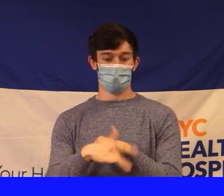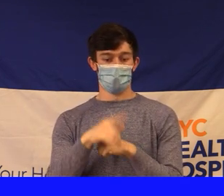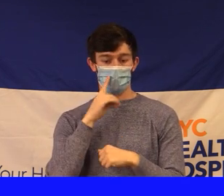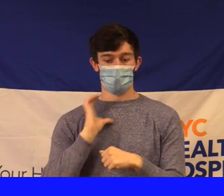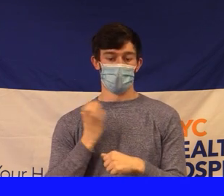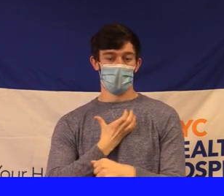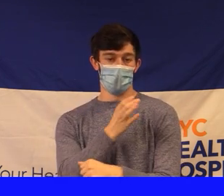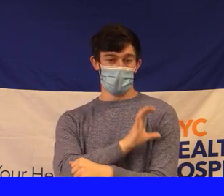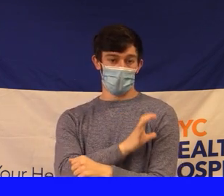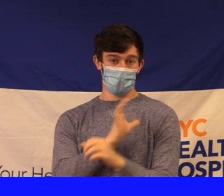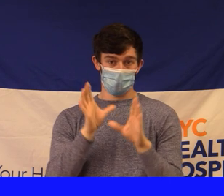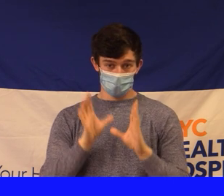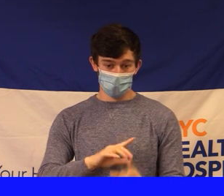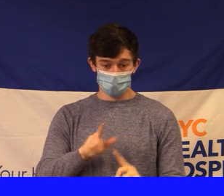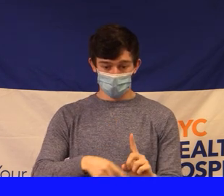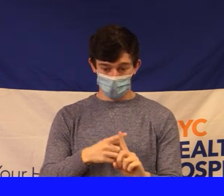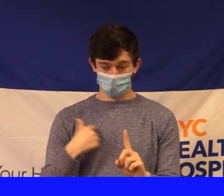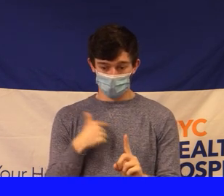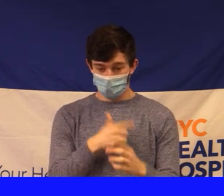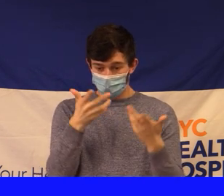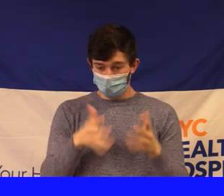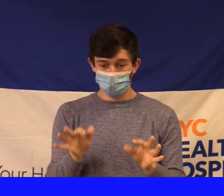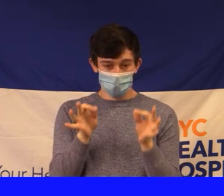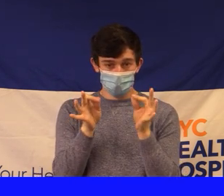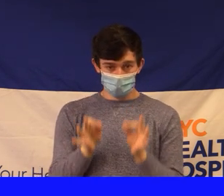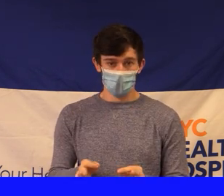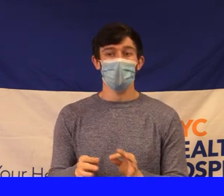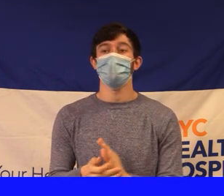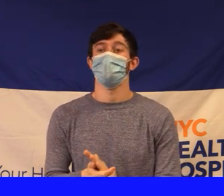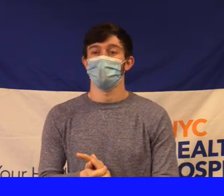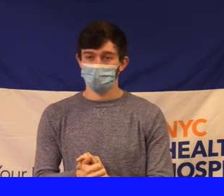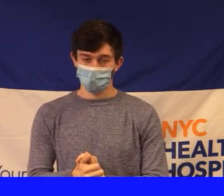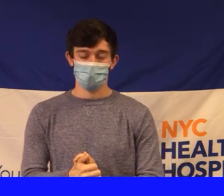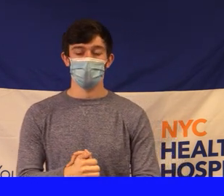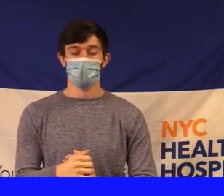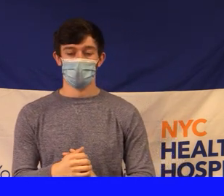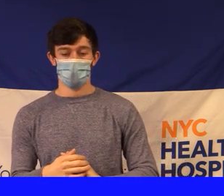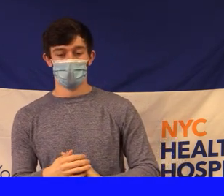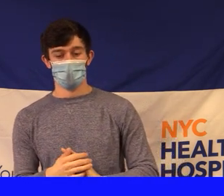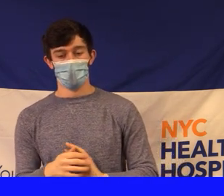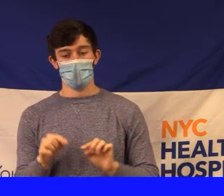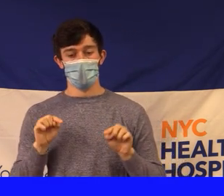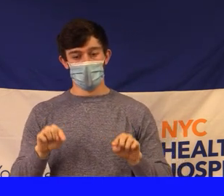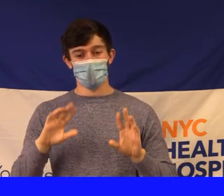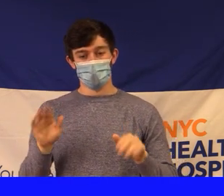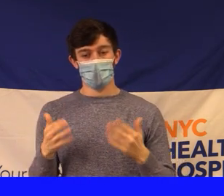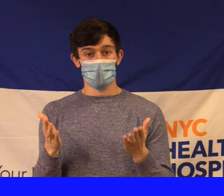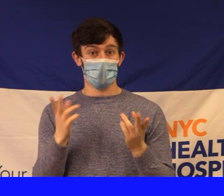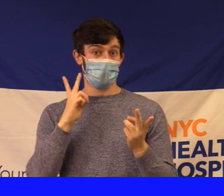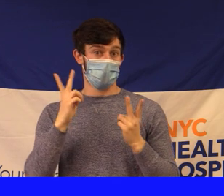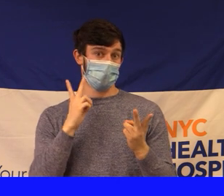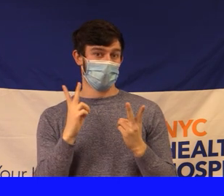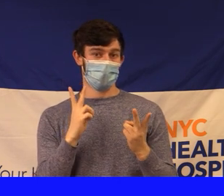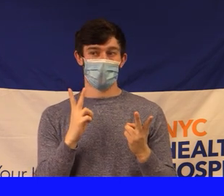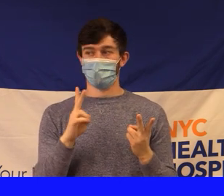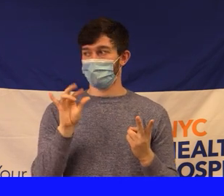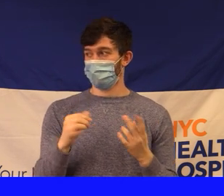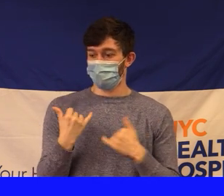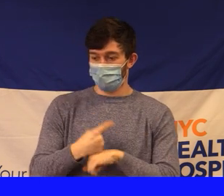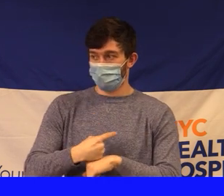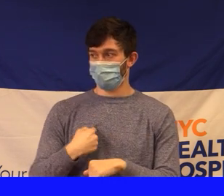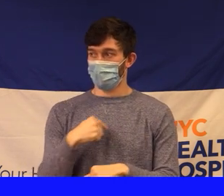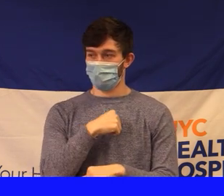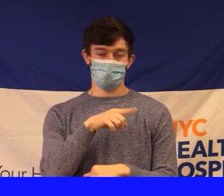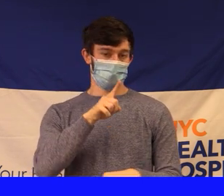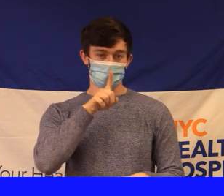our clinicians once the decision has been made. So this, as I've said, provides visibility and sight for us, which we do not have today. So